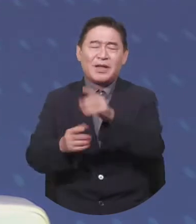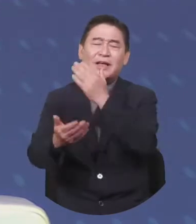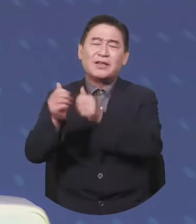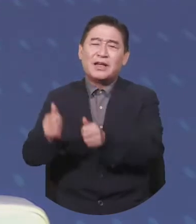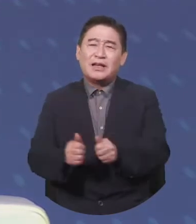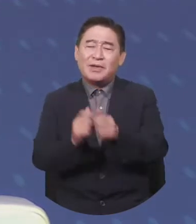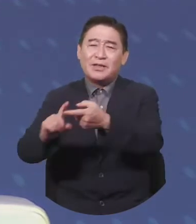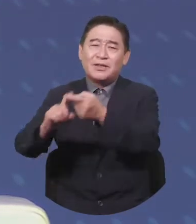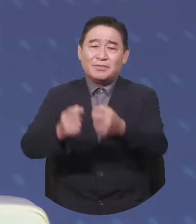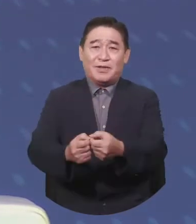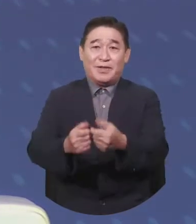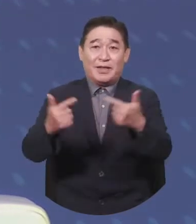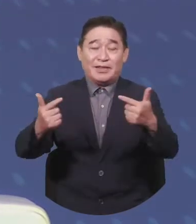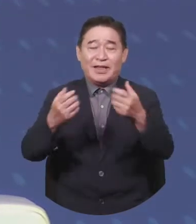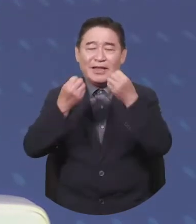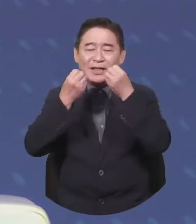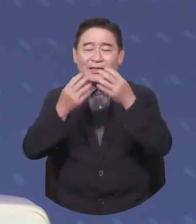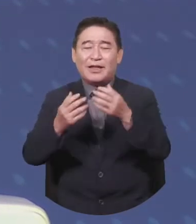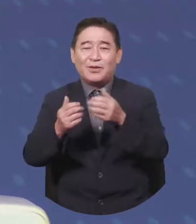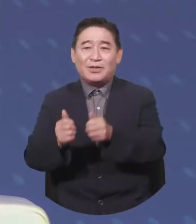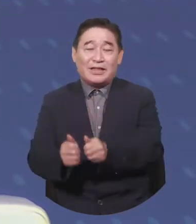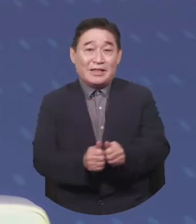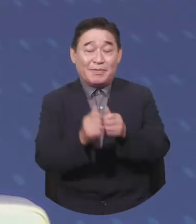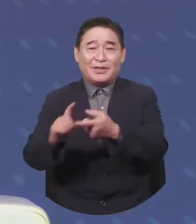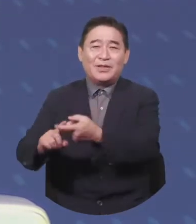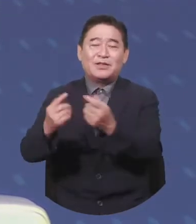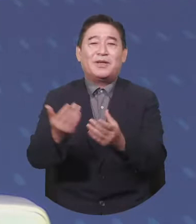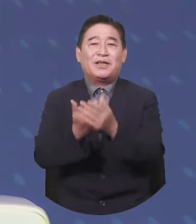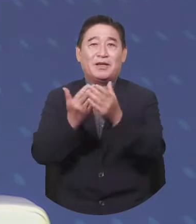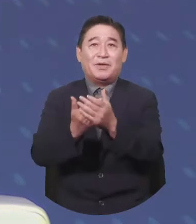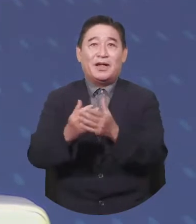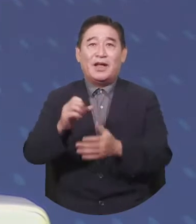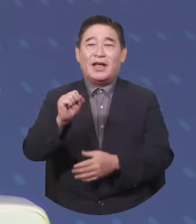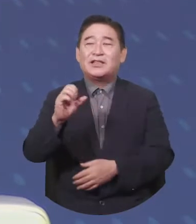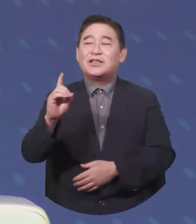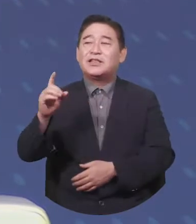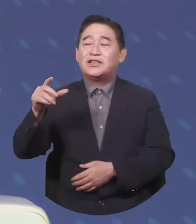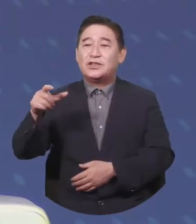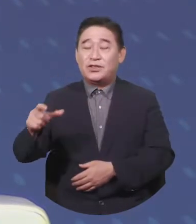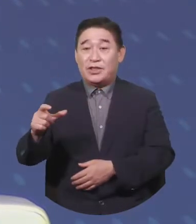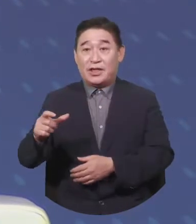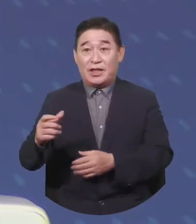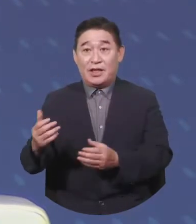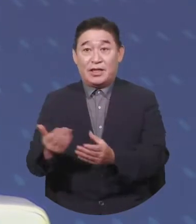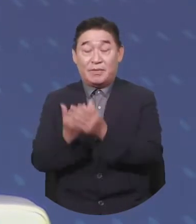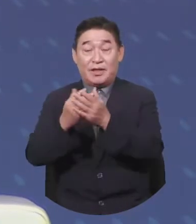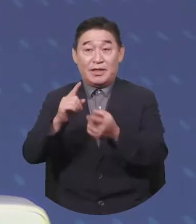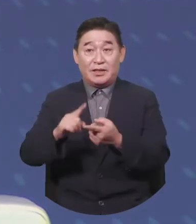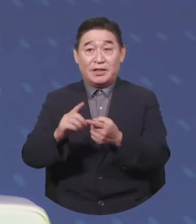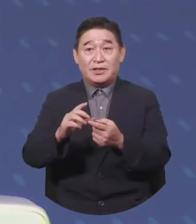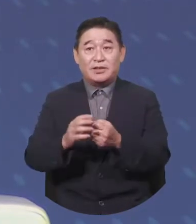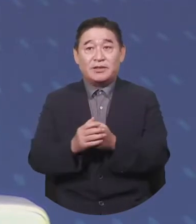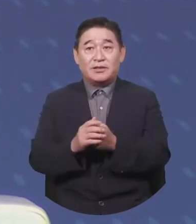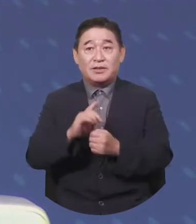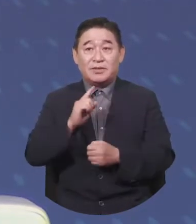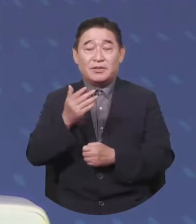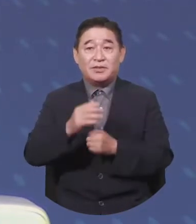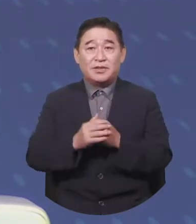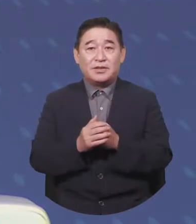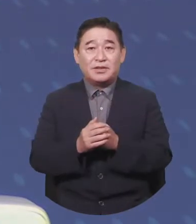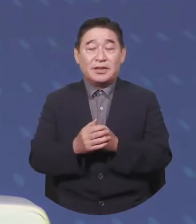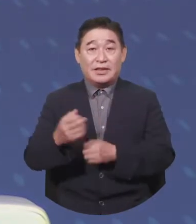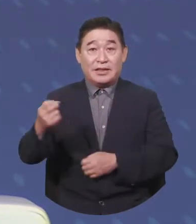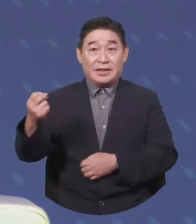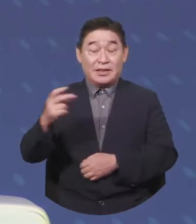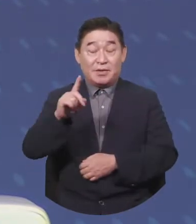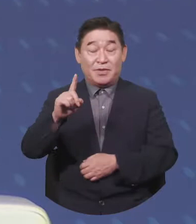get back on track for the SDGs. So without further ado, let me just start by briefly reintroducing our